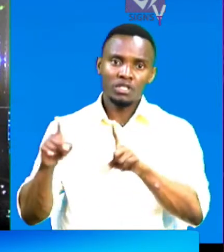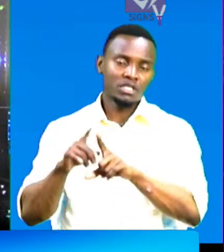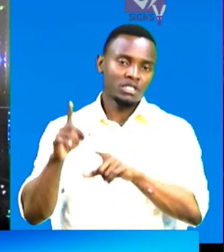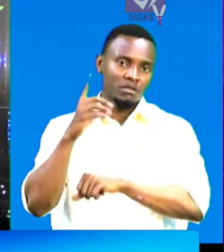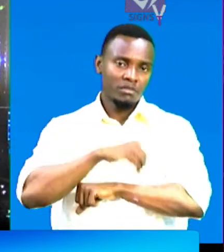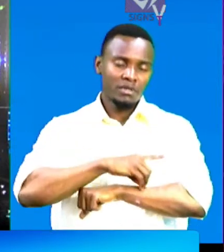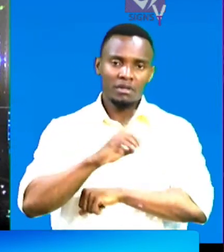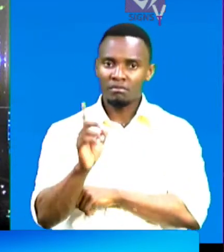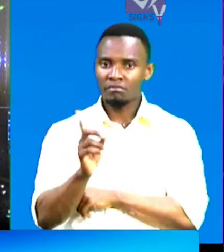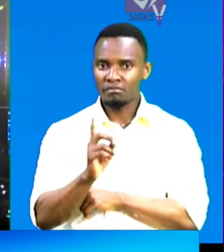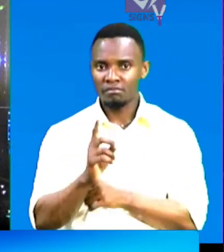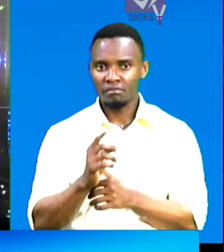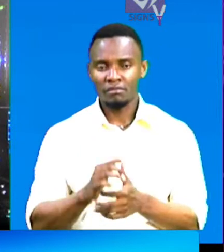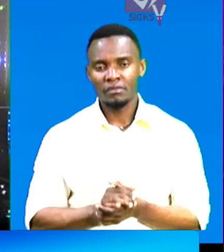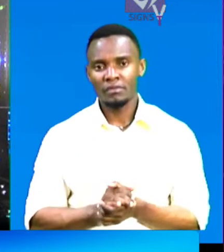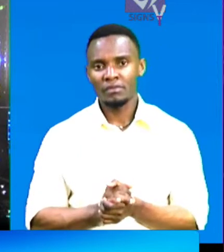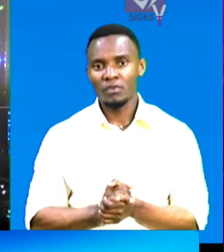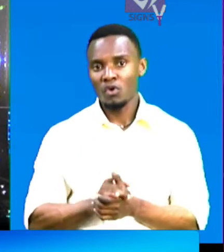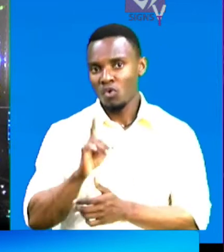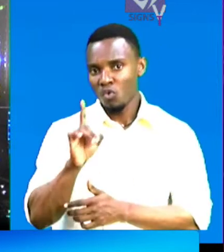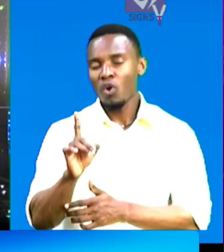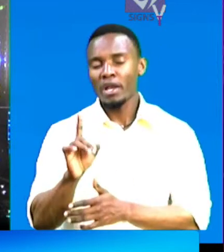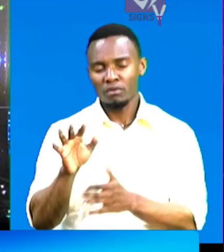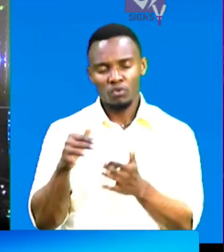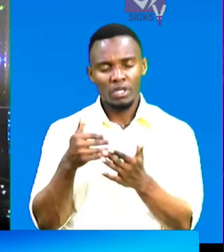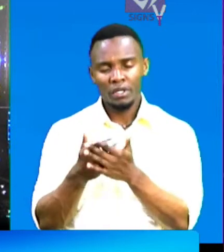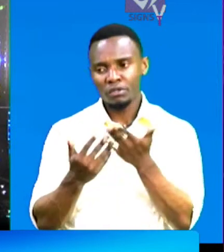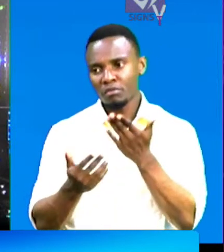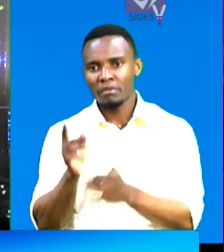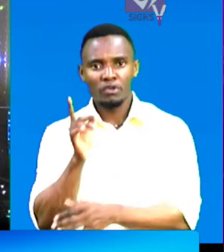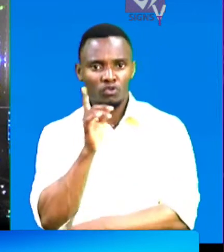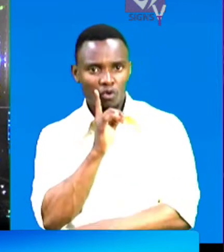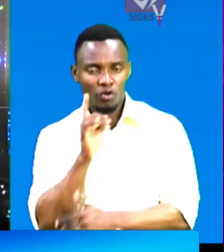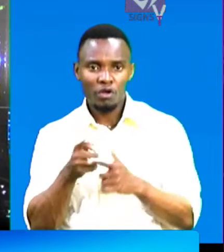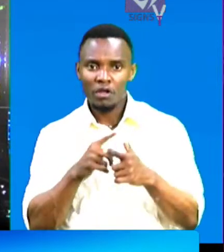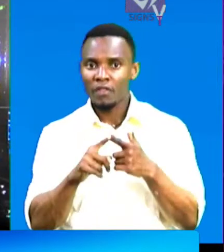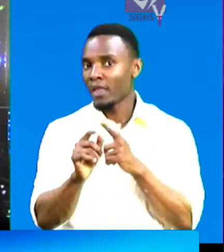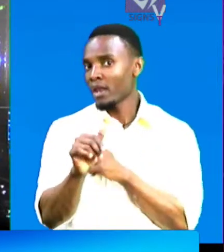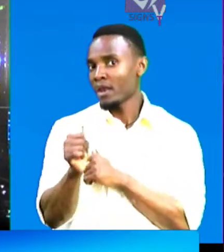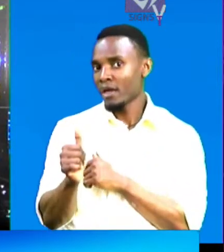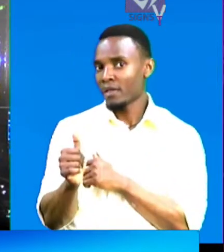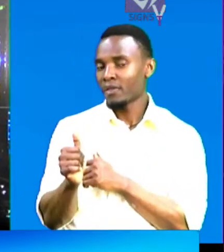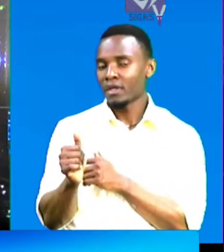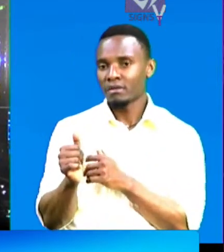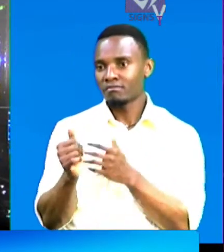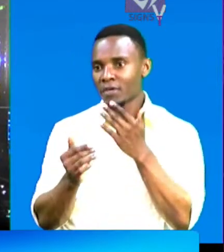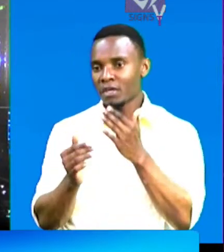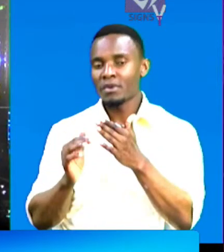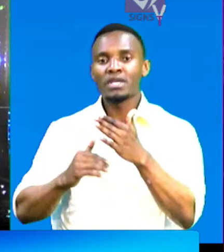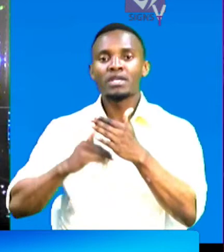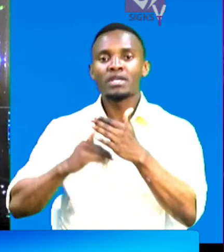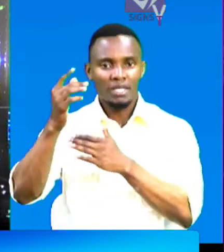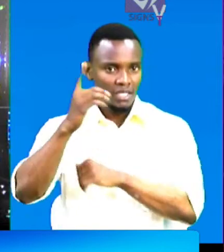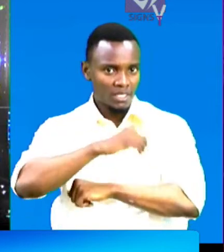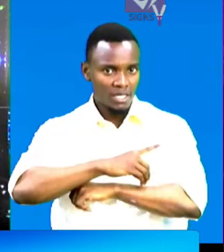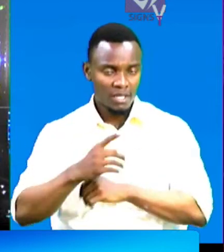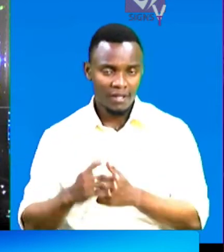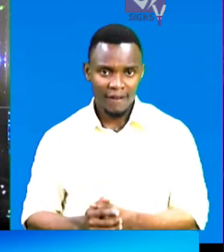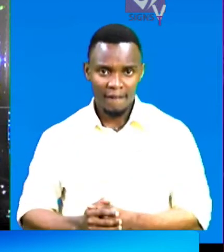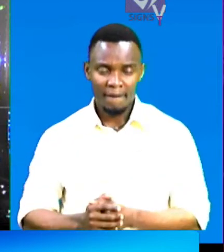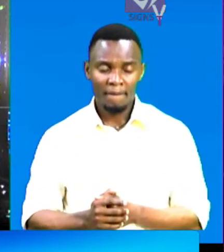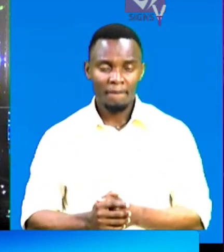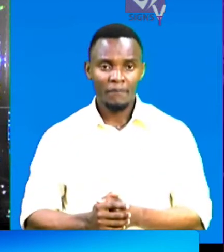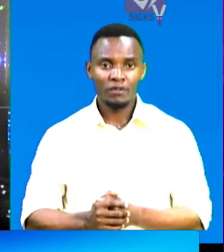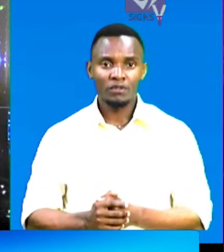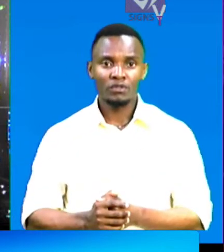day. One may come tomorrow and the other one the day after tomorrow. So as a